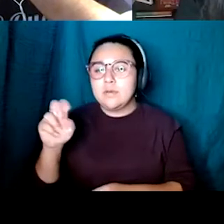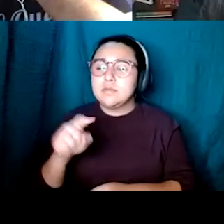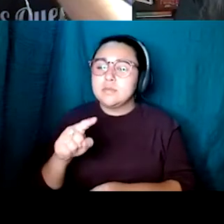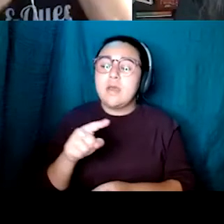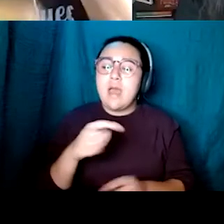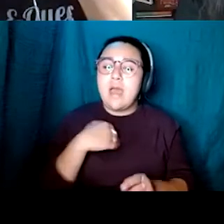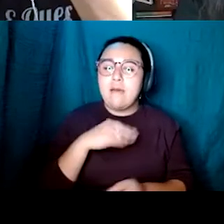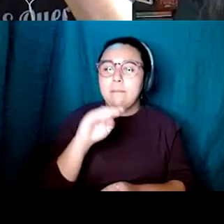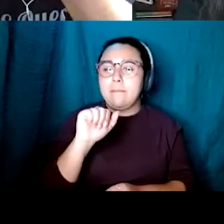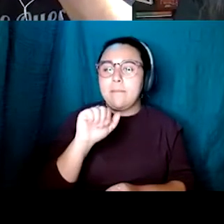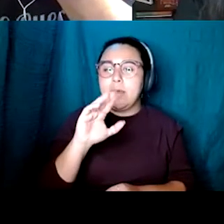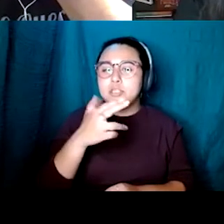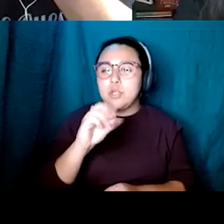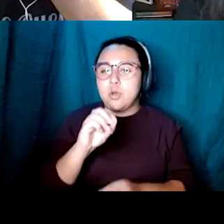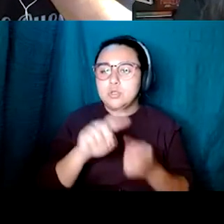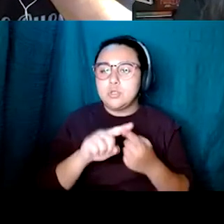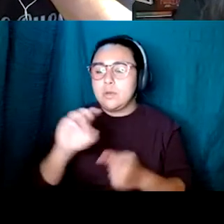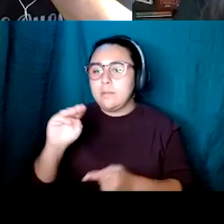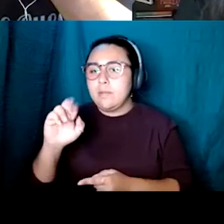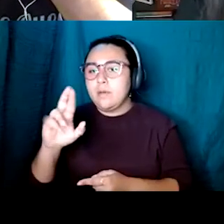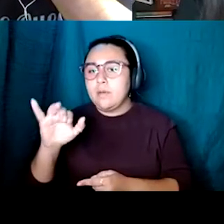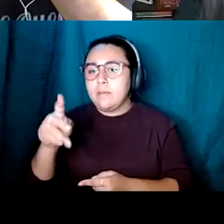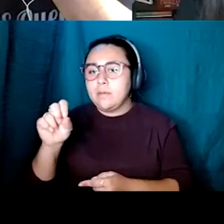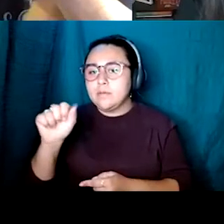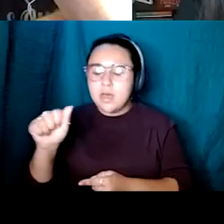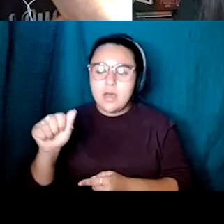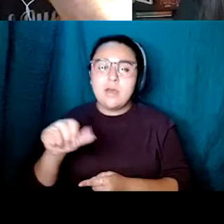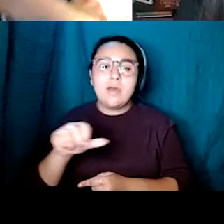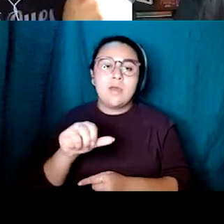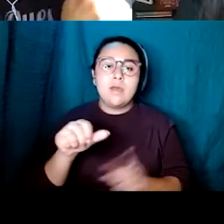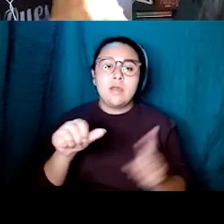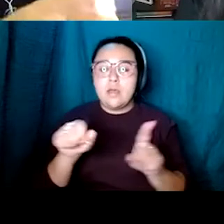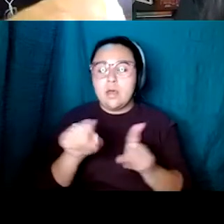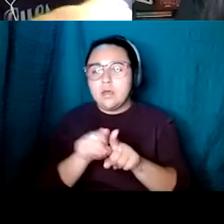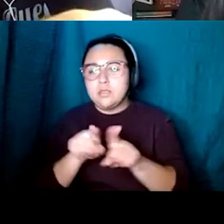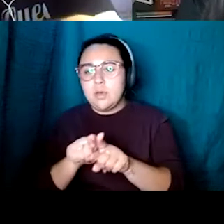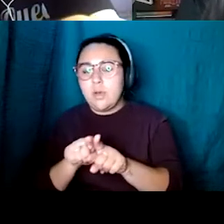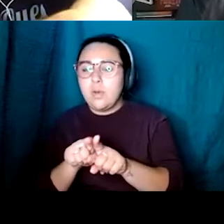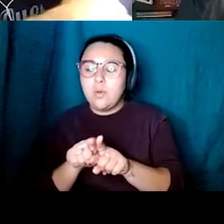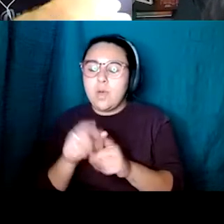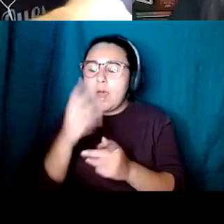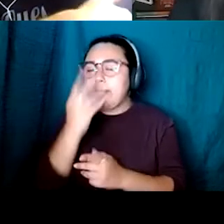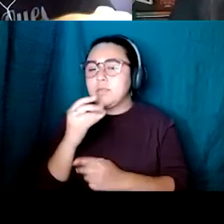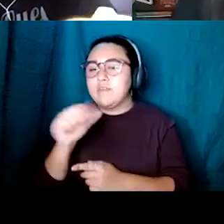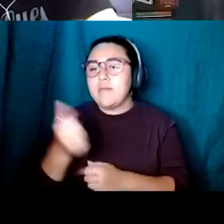Gay Latino Fiction, Hibernation and Other Poems by Bear Bards.